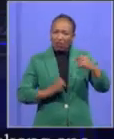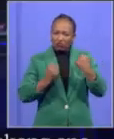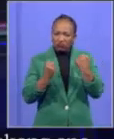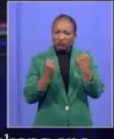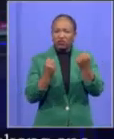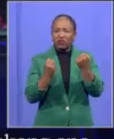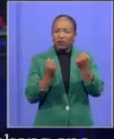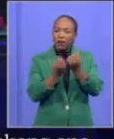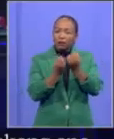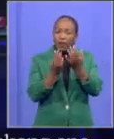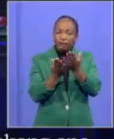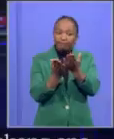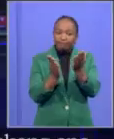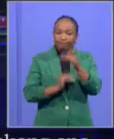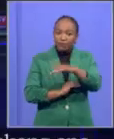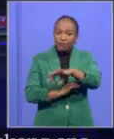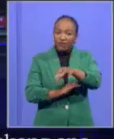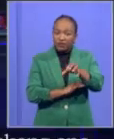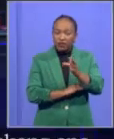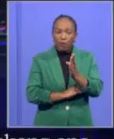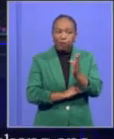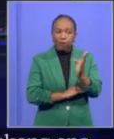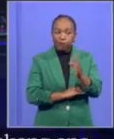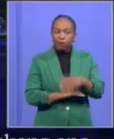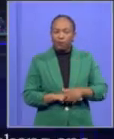ding tse amanang le yona diprofenseng tse fapaneng.